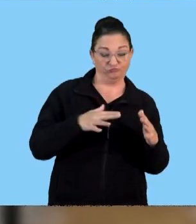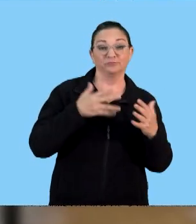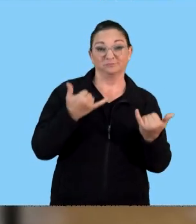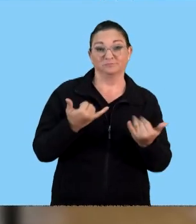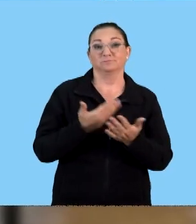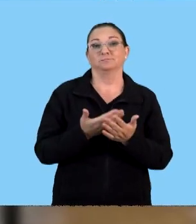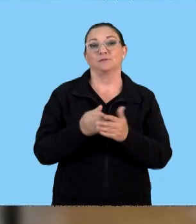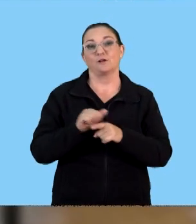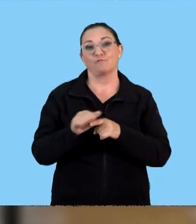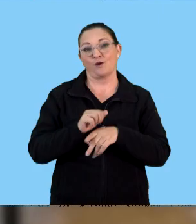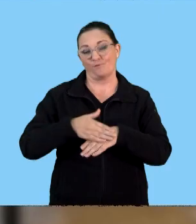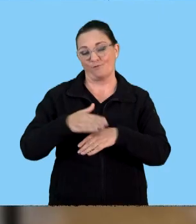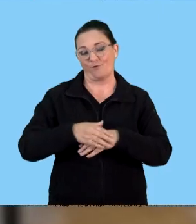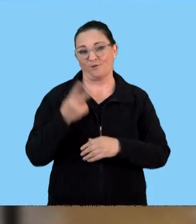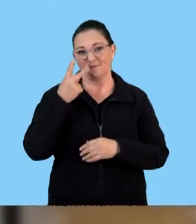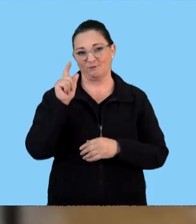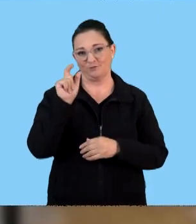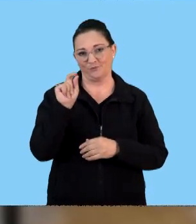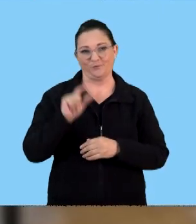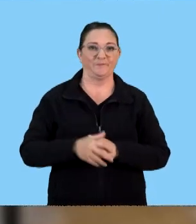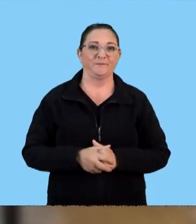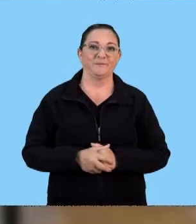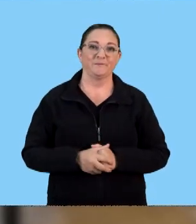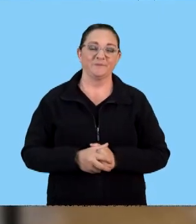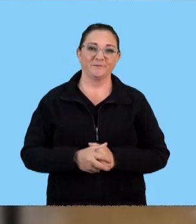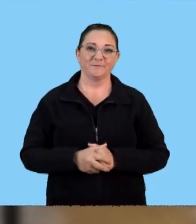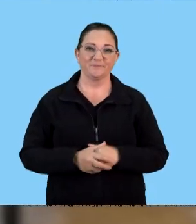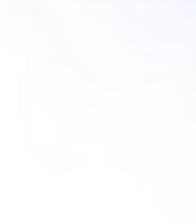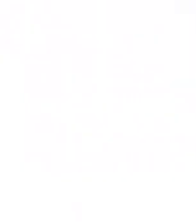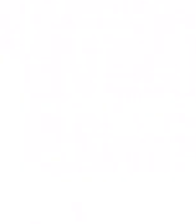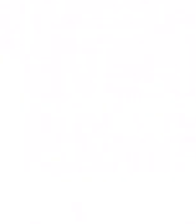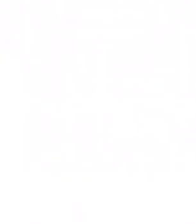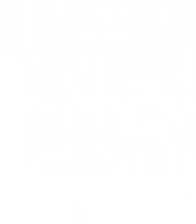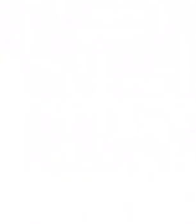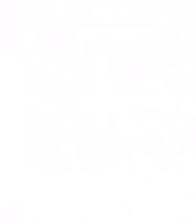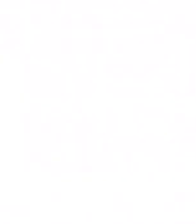break. After the break, we'll put all of this into practice. See you now.